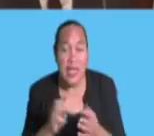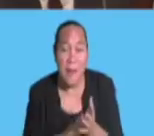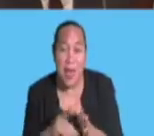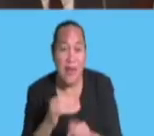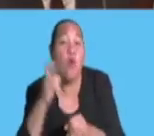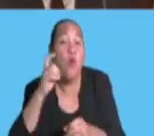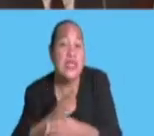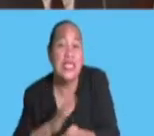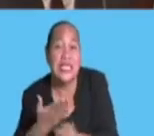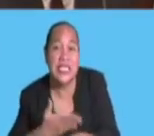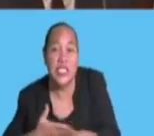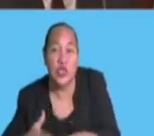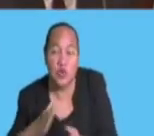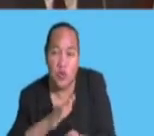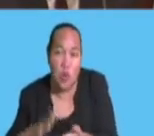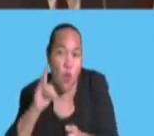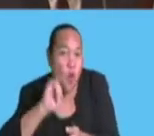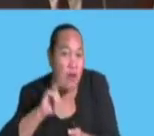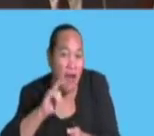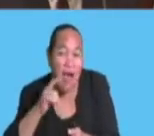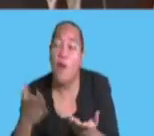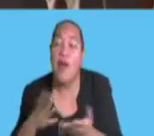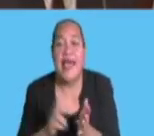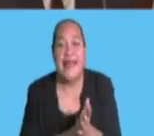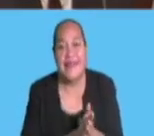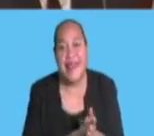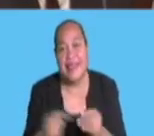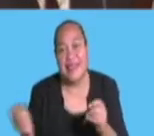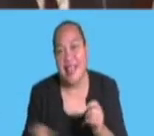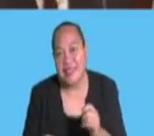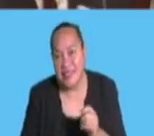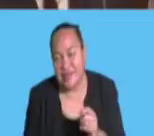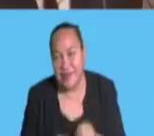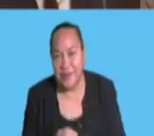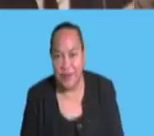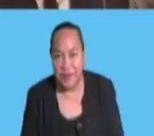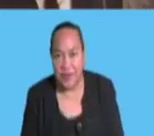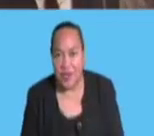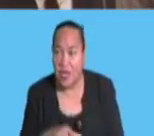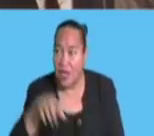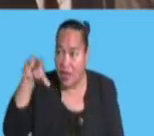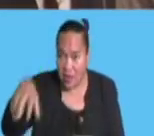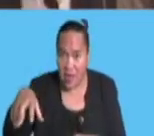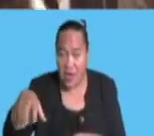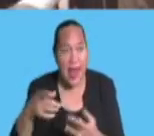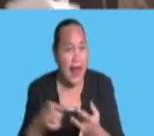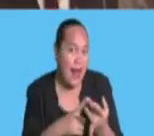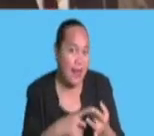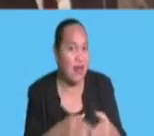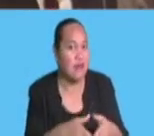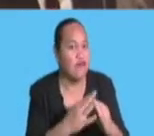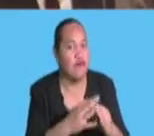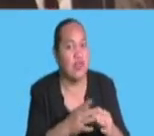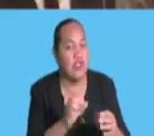water treatment plant at Viria in Neitasiri. Construction of a 10 megaliter reservoir at Waitolu and the laying